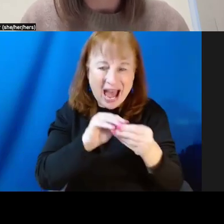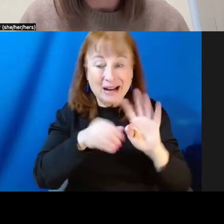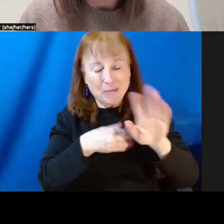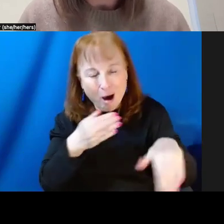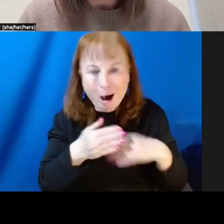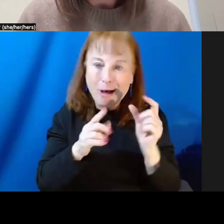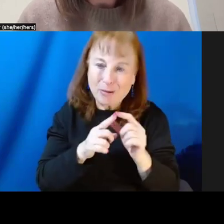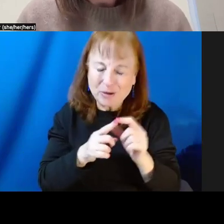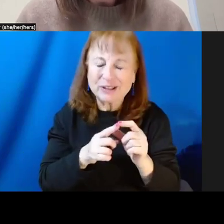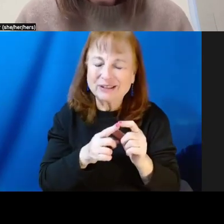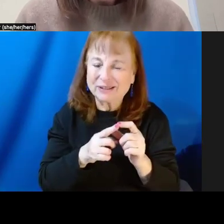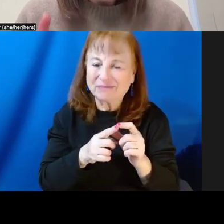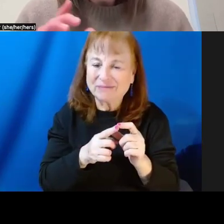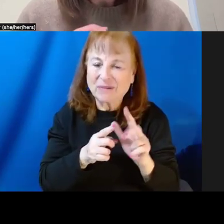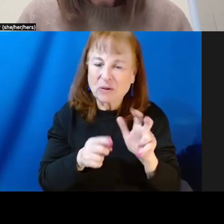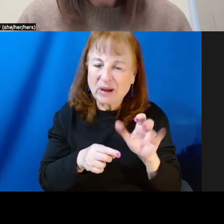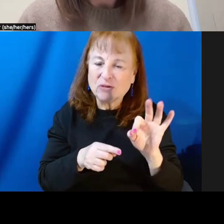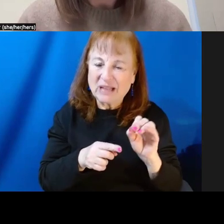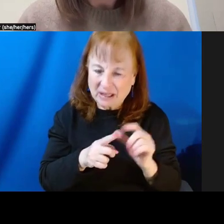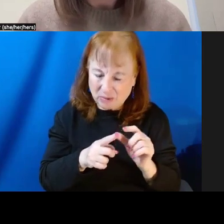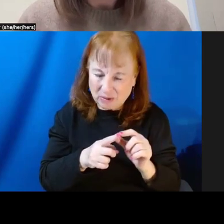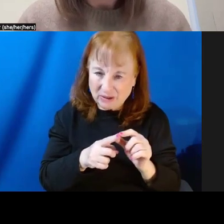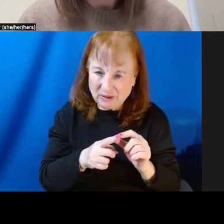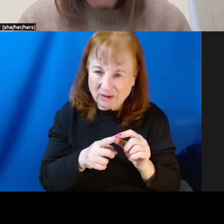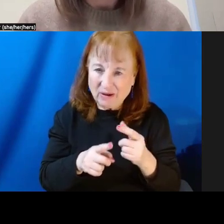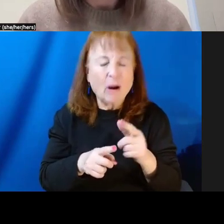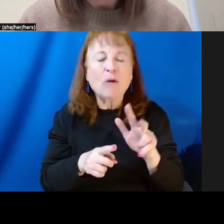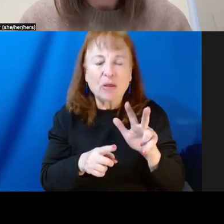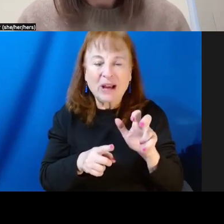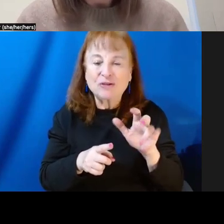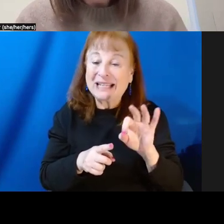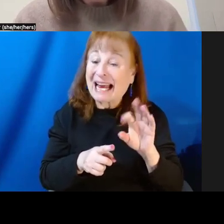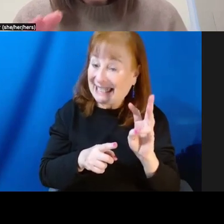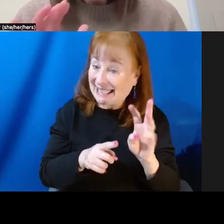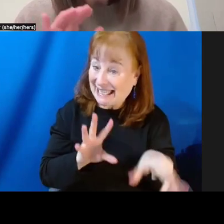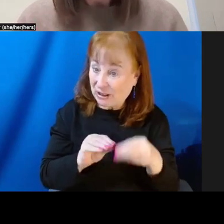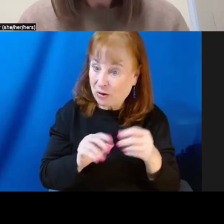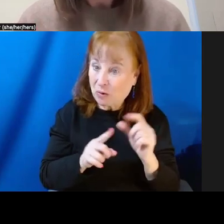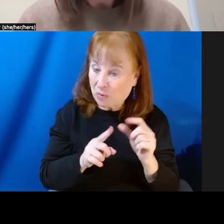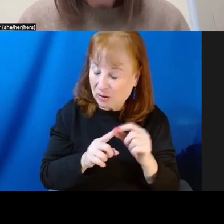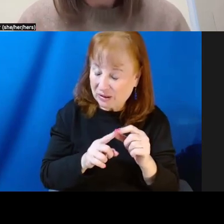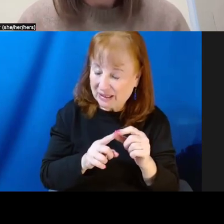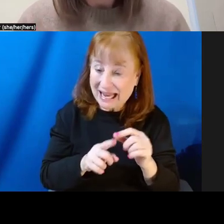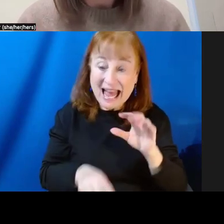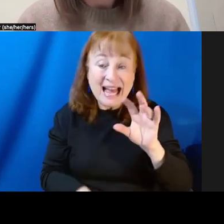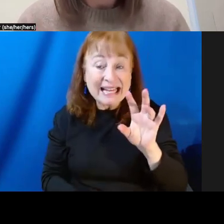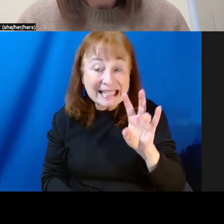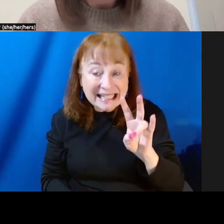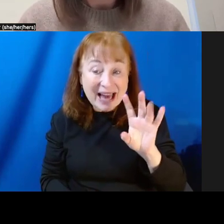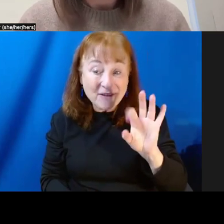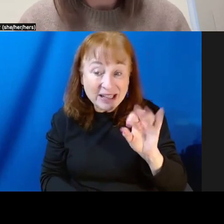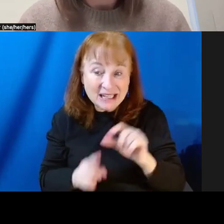whole total, of those 396 total words, 79 of them,